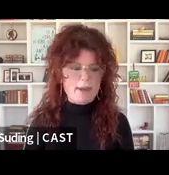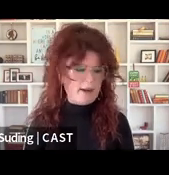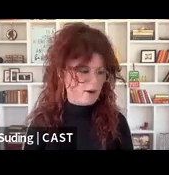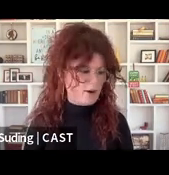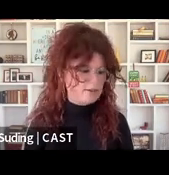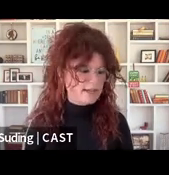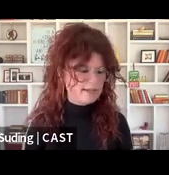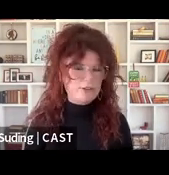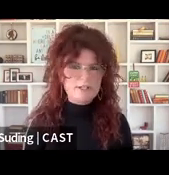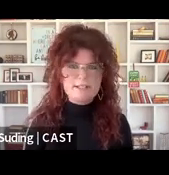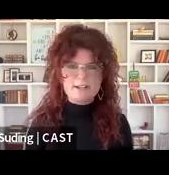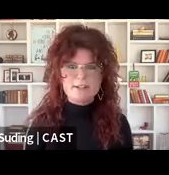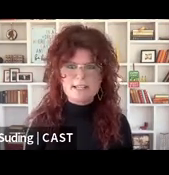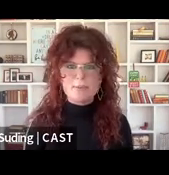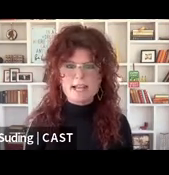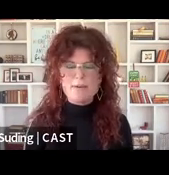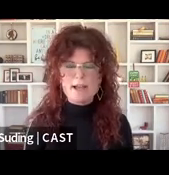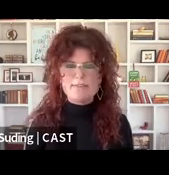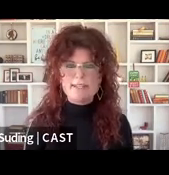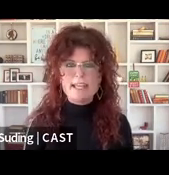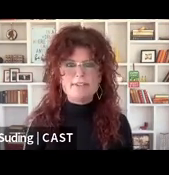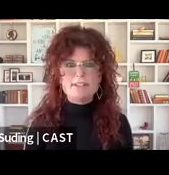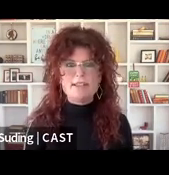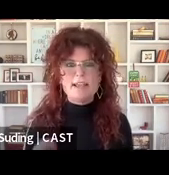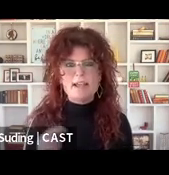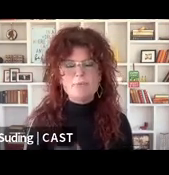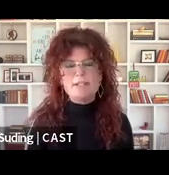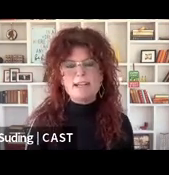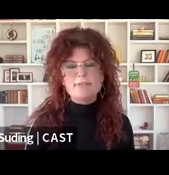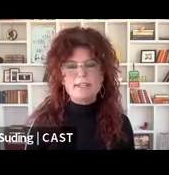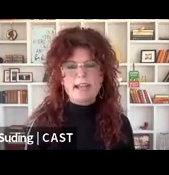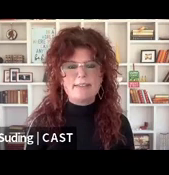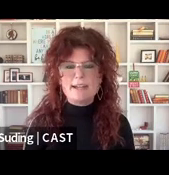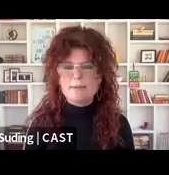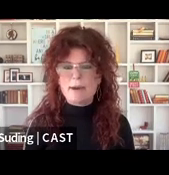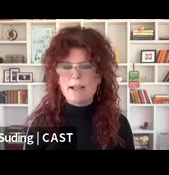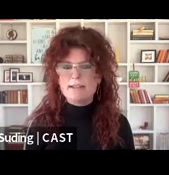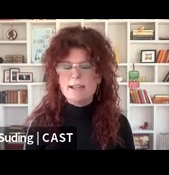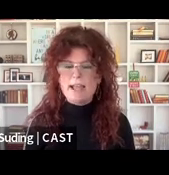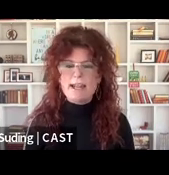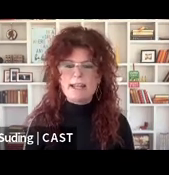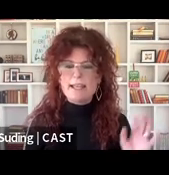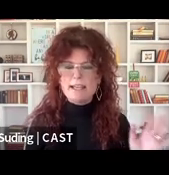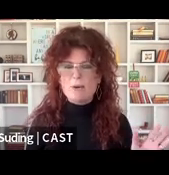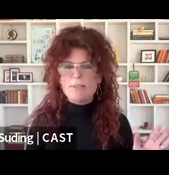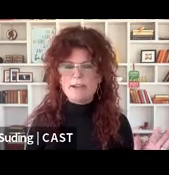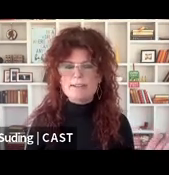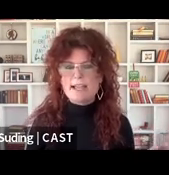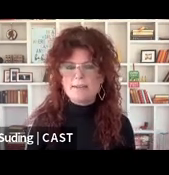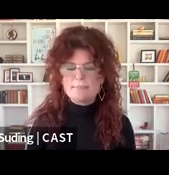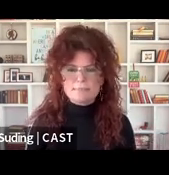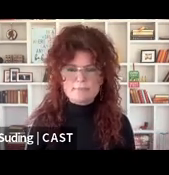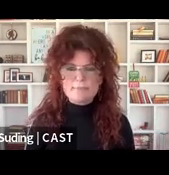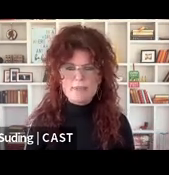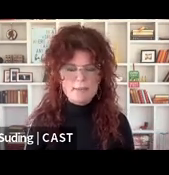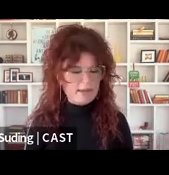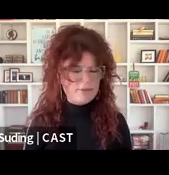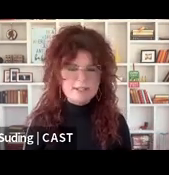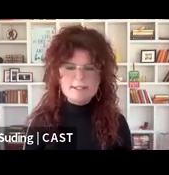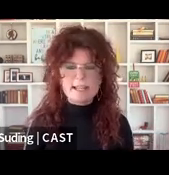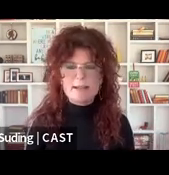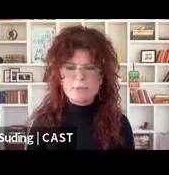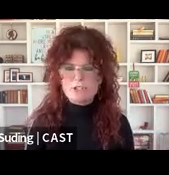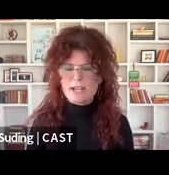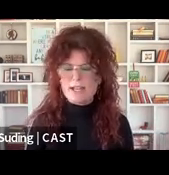to talk about our online learning series that we now have in Canvas, and we definitely had that in mind. And I can't go without saying,